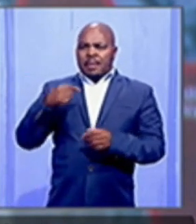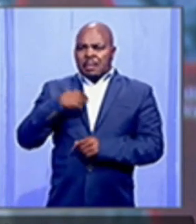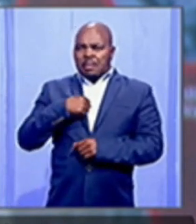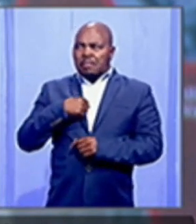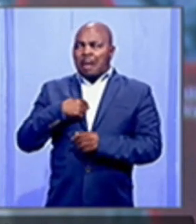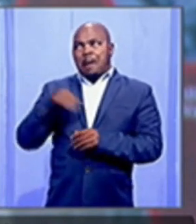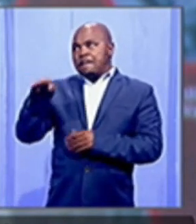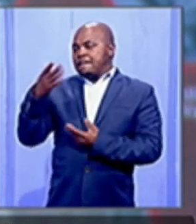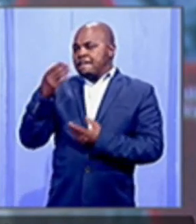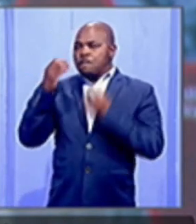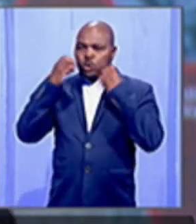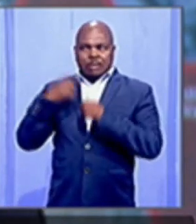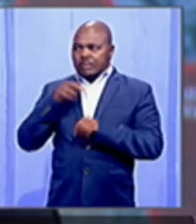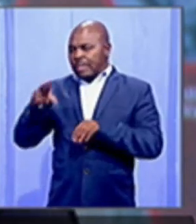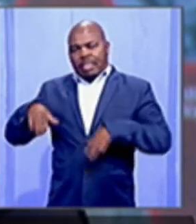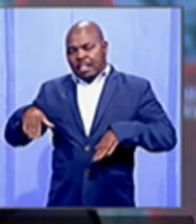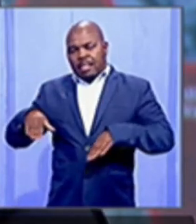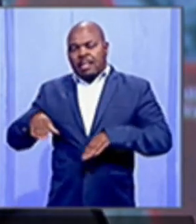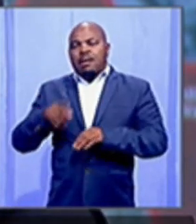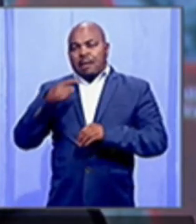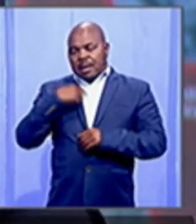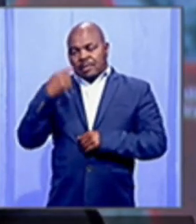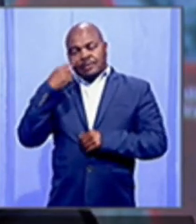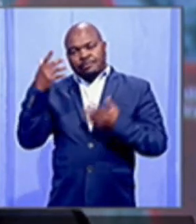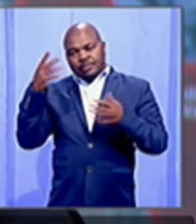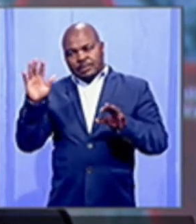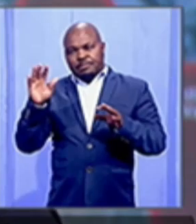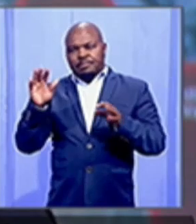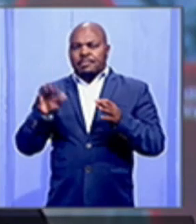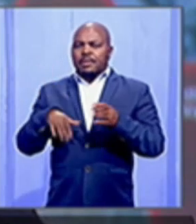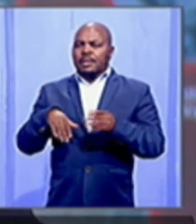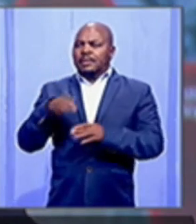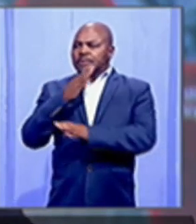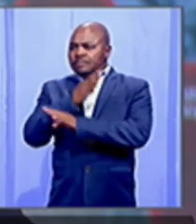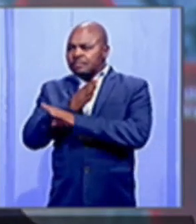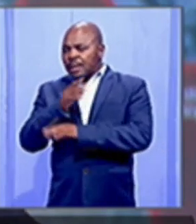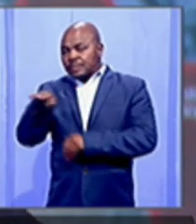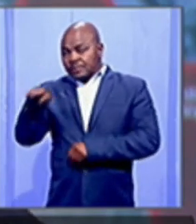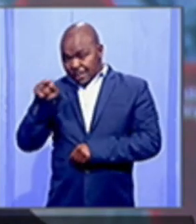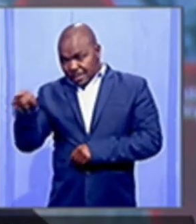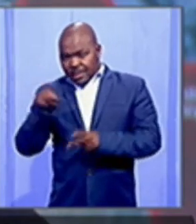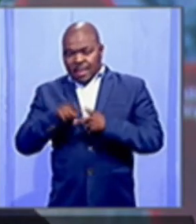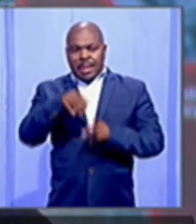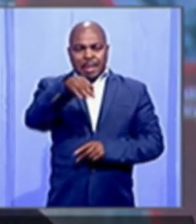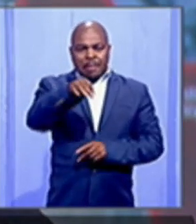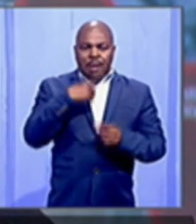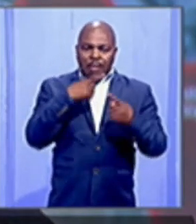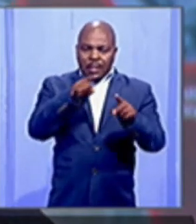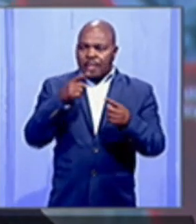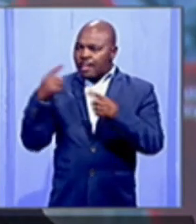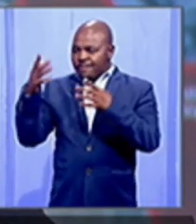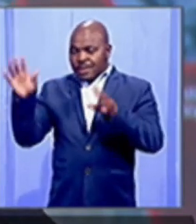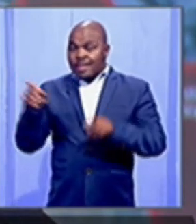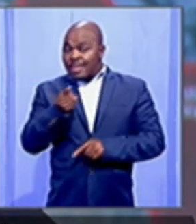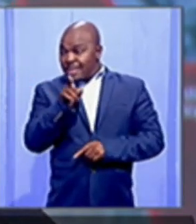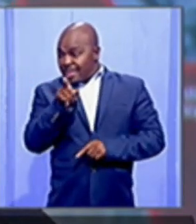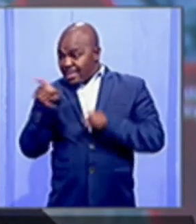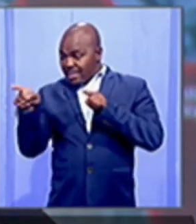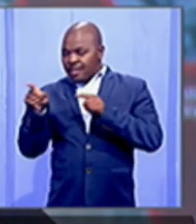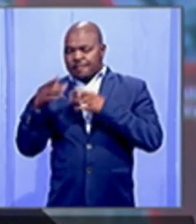in Mozambique. I've seen the ones in Zimbabwe and Namibia. They have